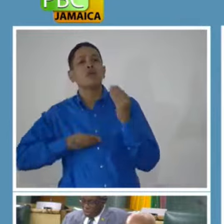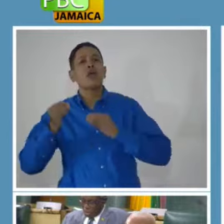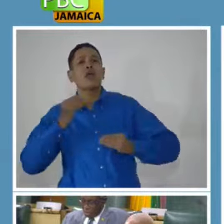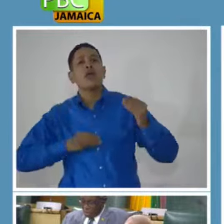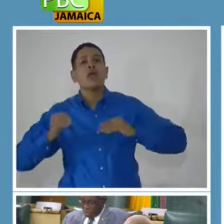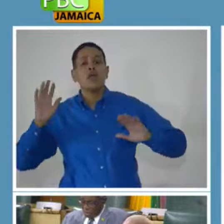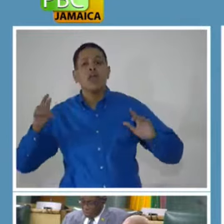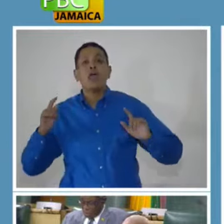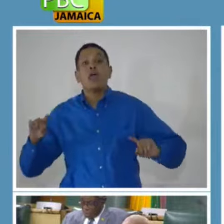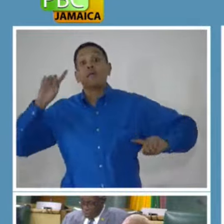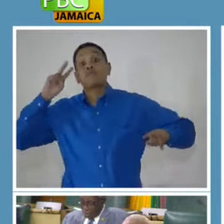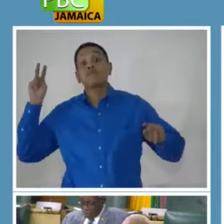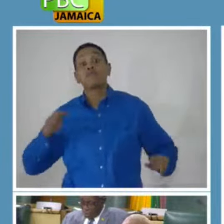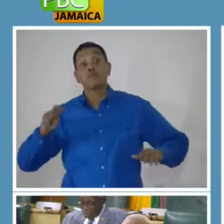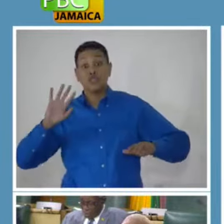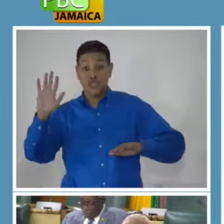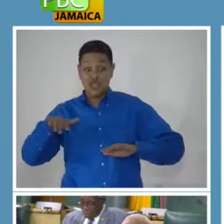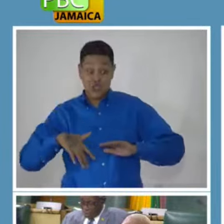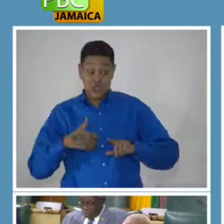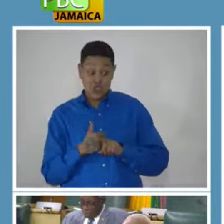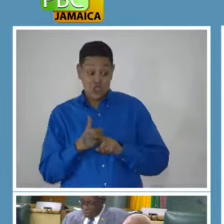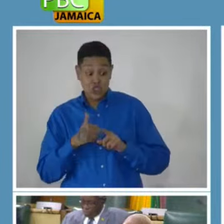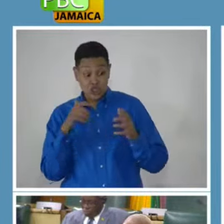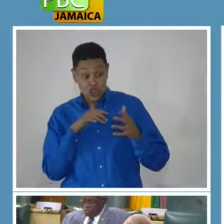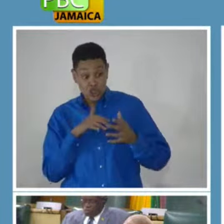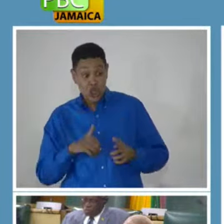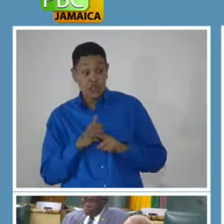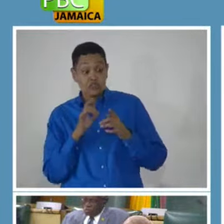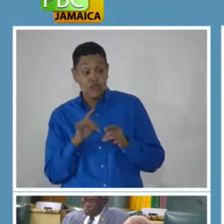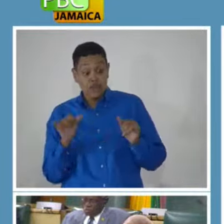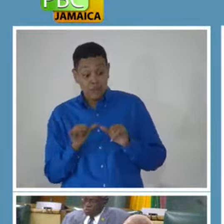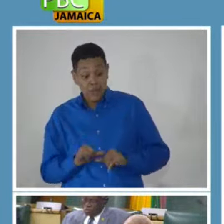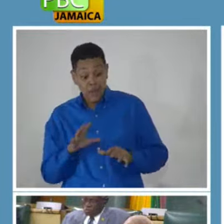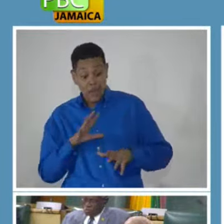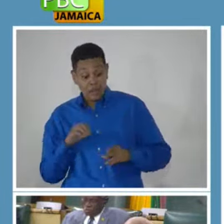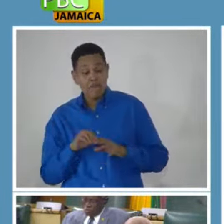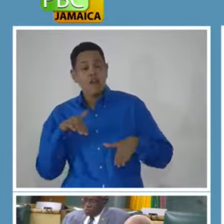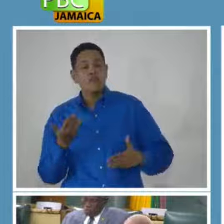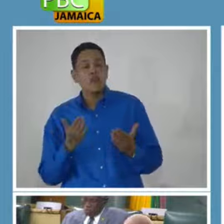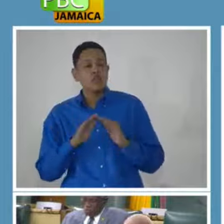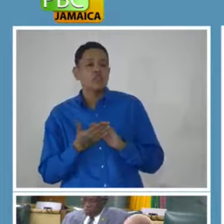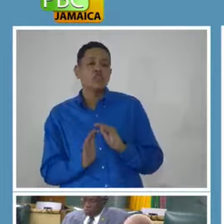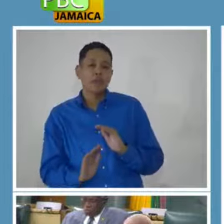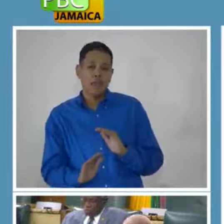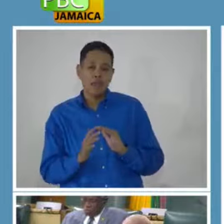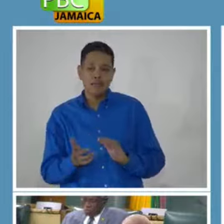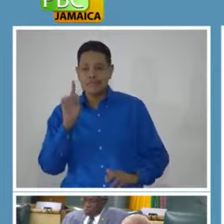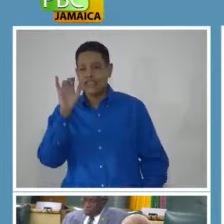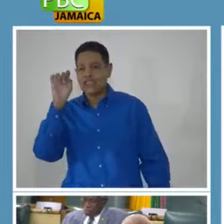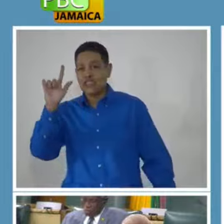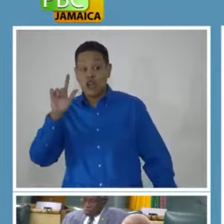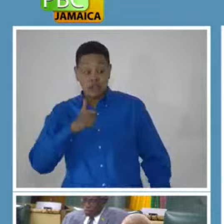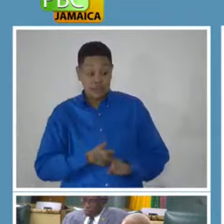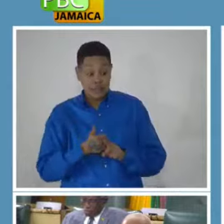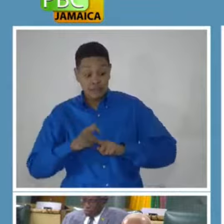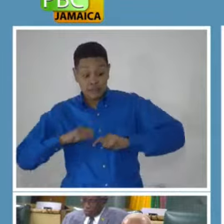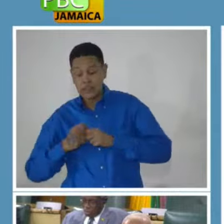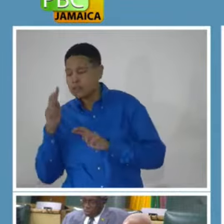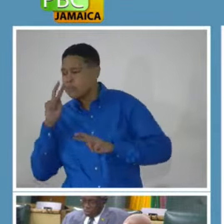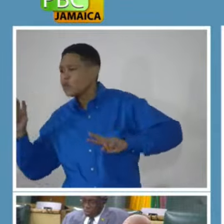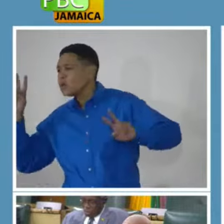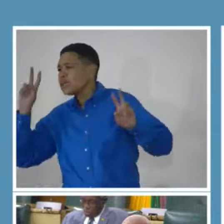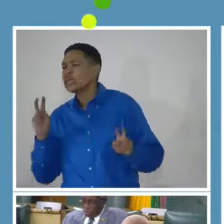a case study on digital trade measurement involving Jamaica. The team's work looked at